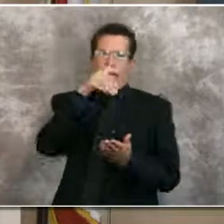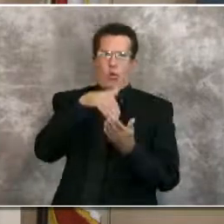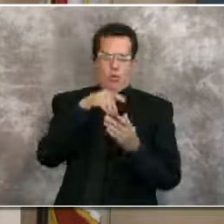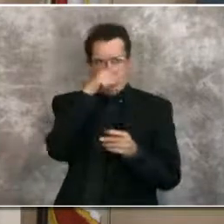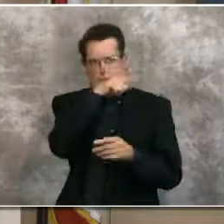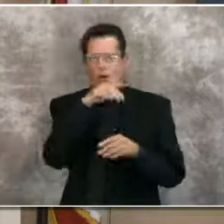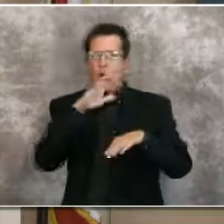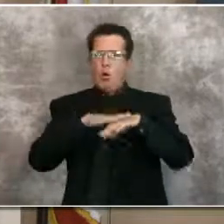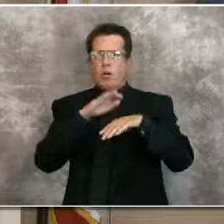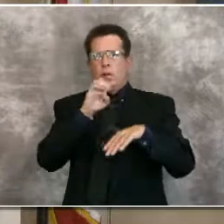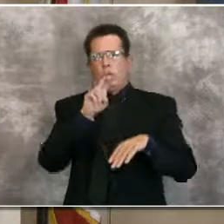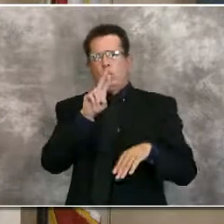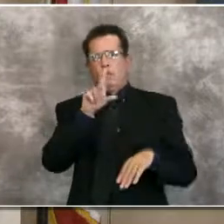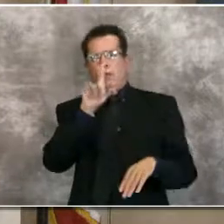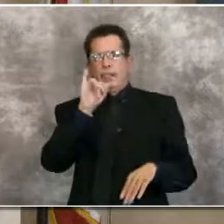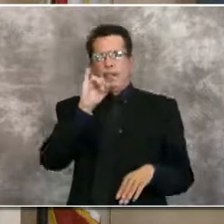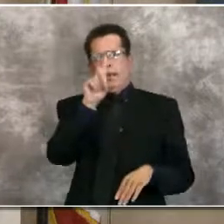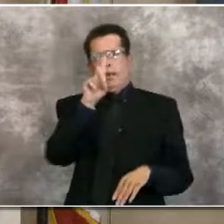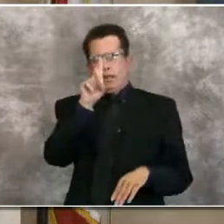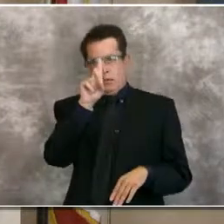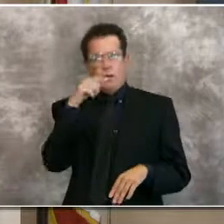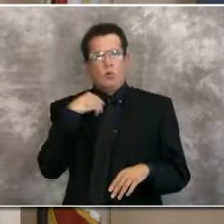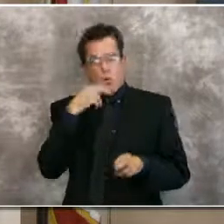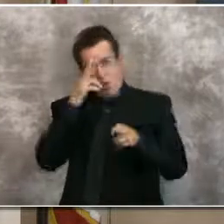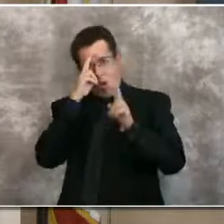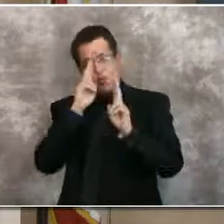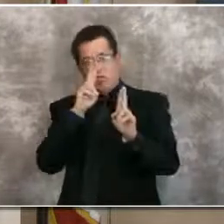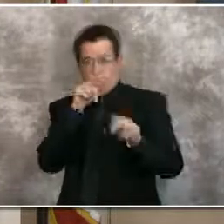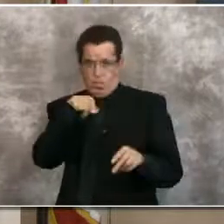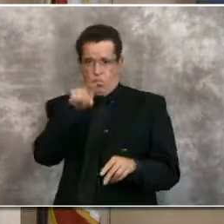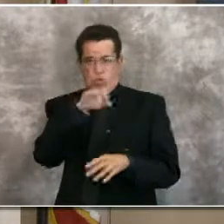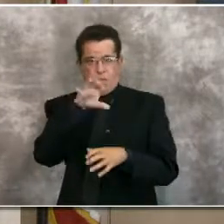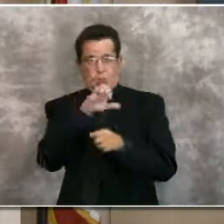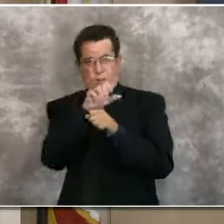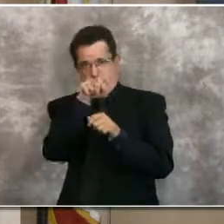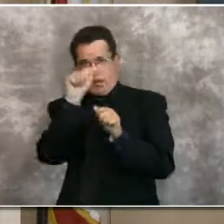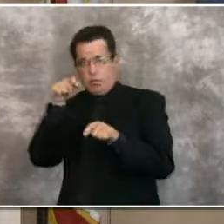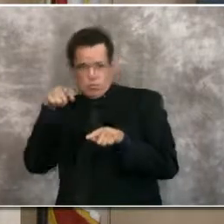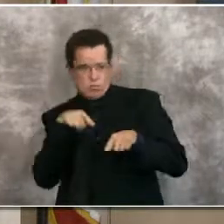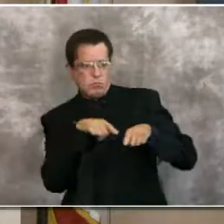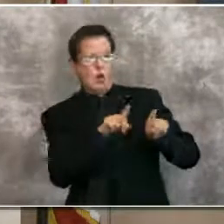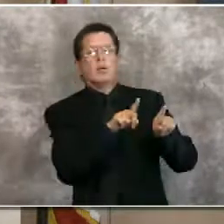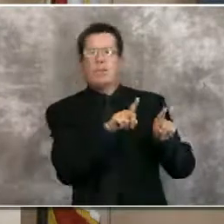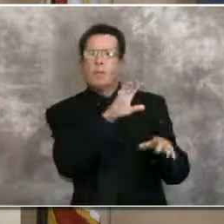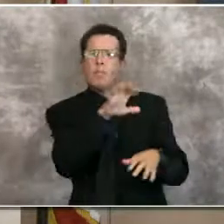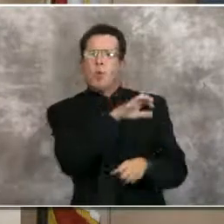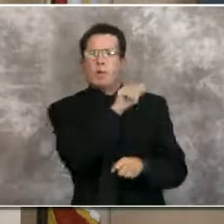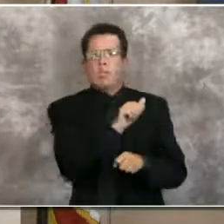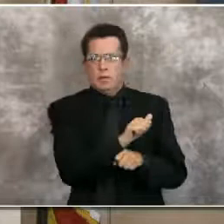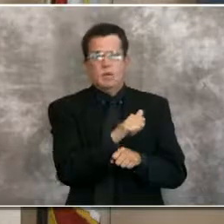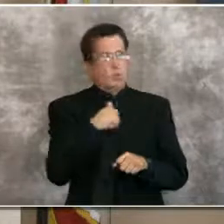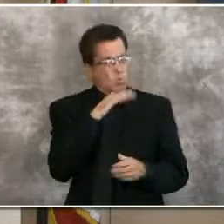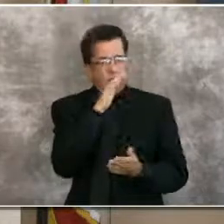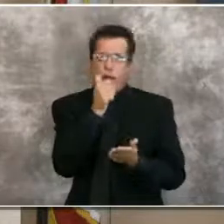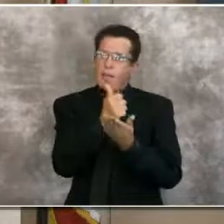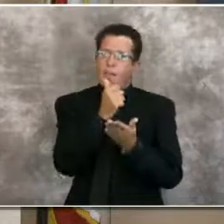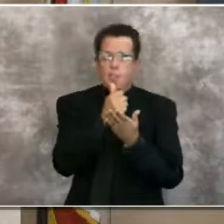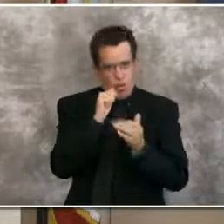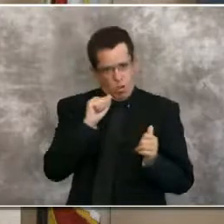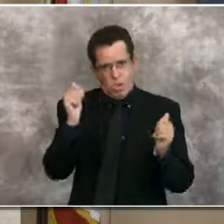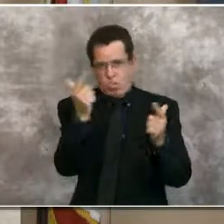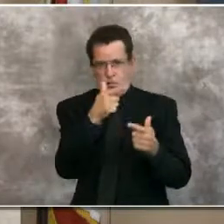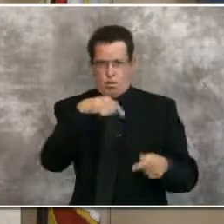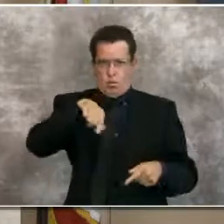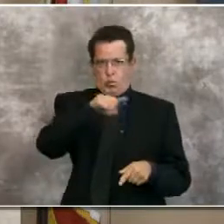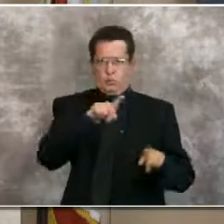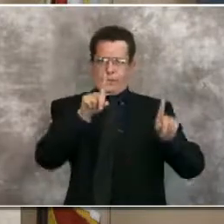we honor all those appointments. This is a drop-in, so the people that show up, there's no appointments. But we'll honor all those tests.